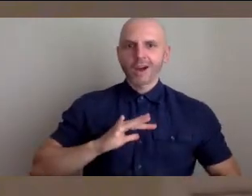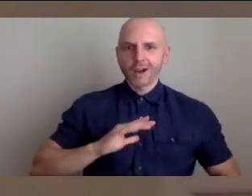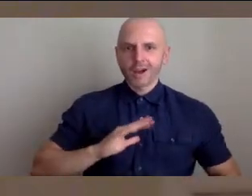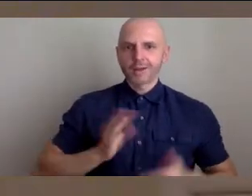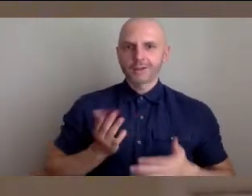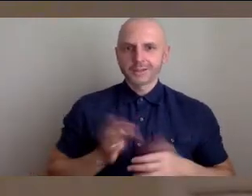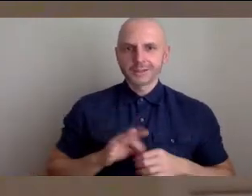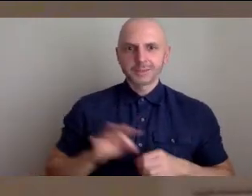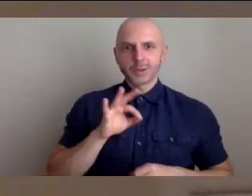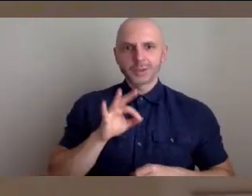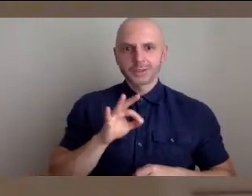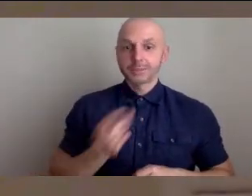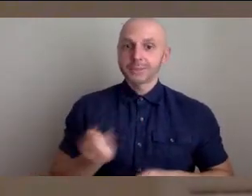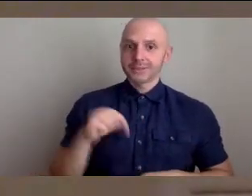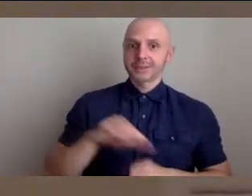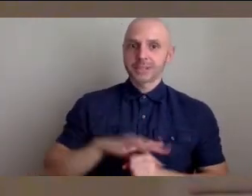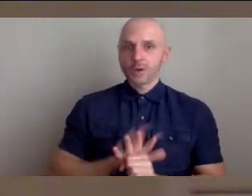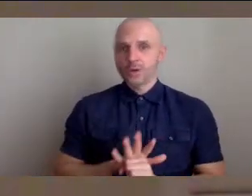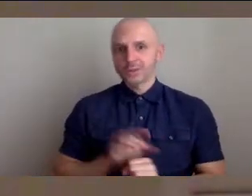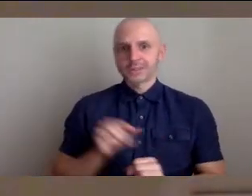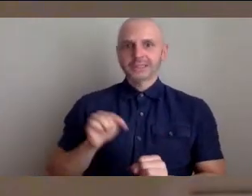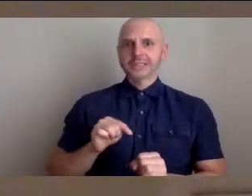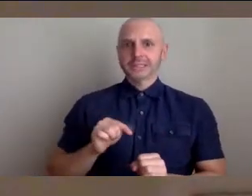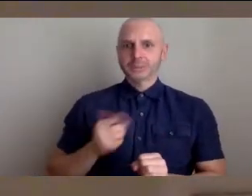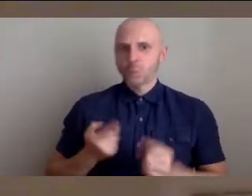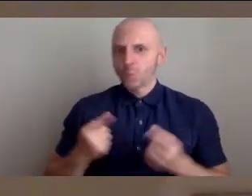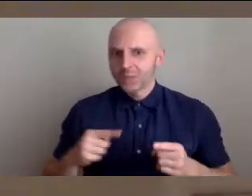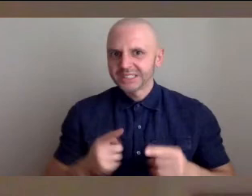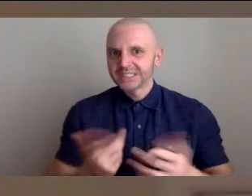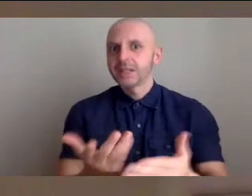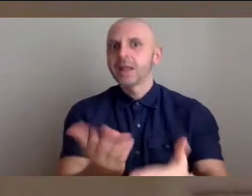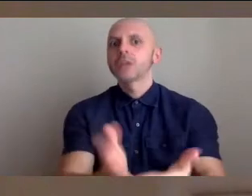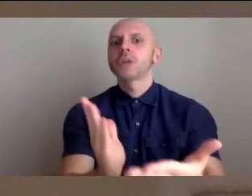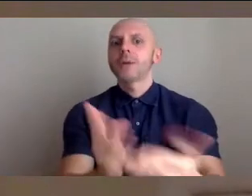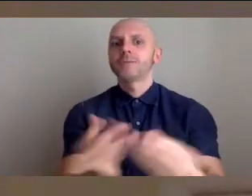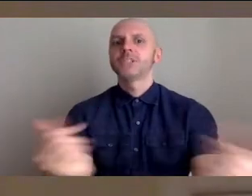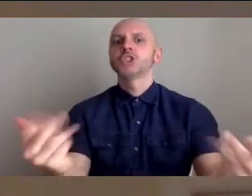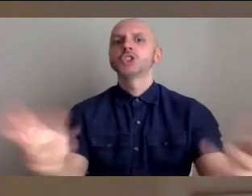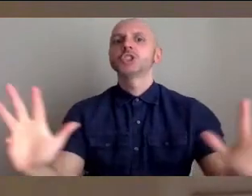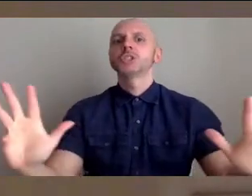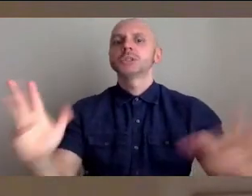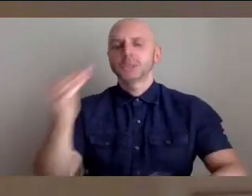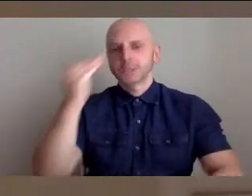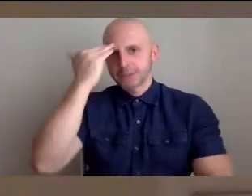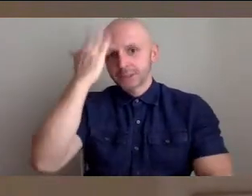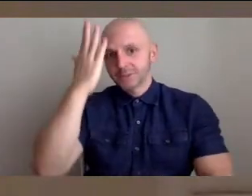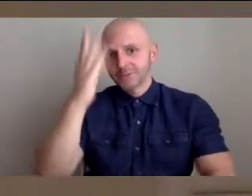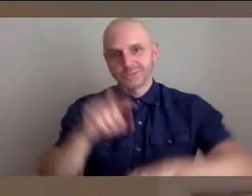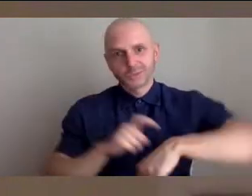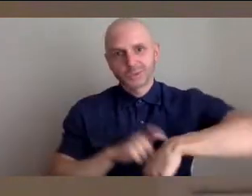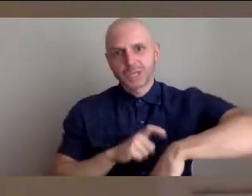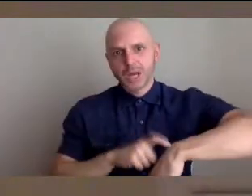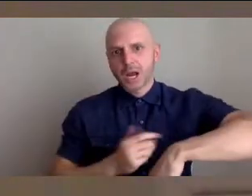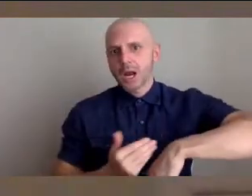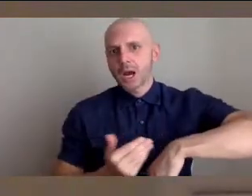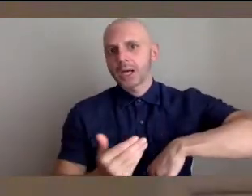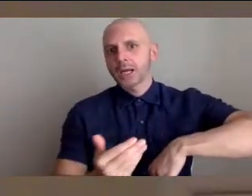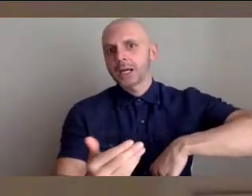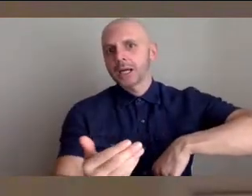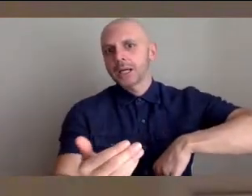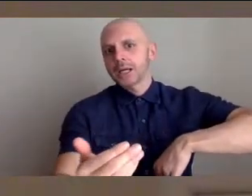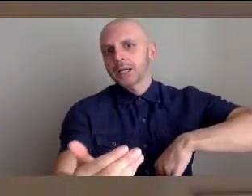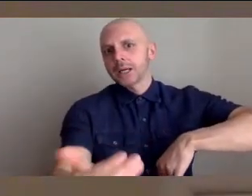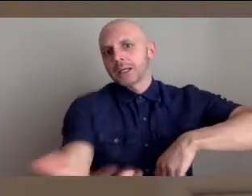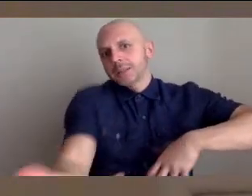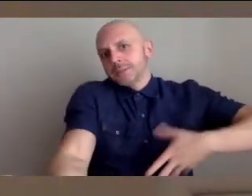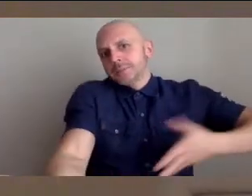for a while. But whenever I get discouraged about the state of things around me, I look to the newest members of our